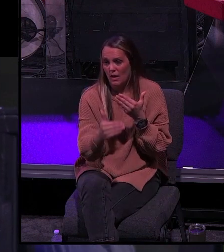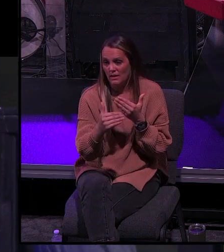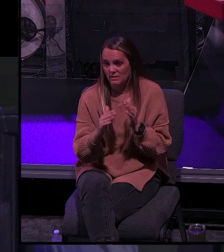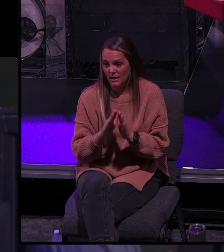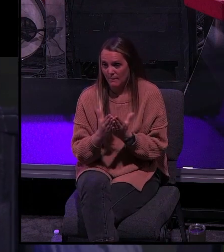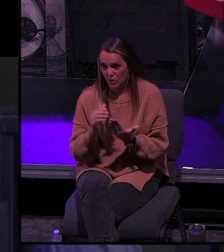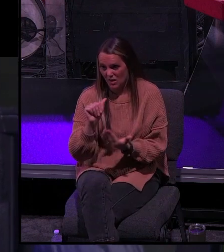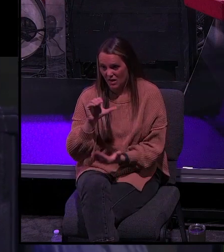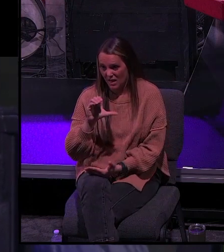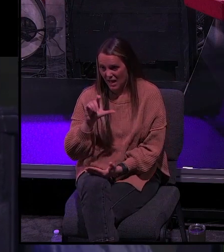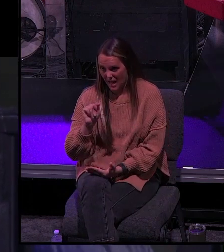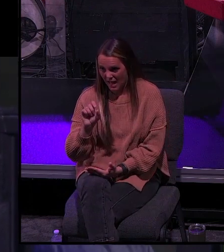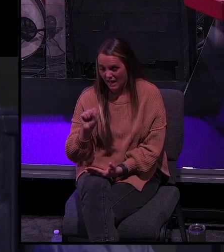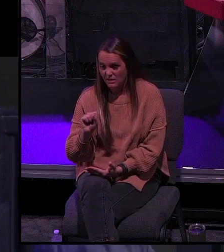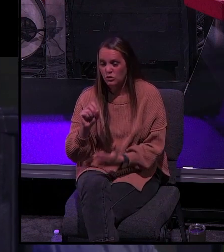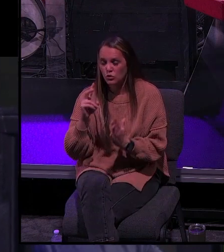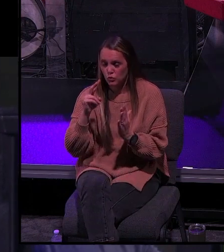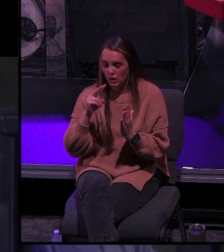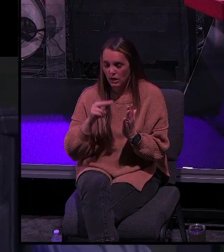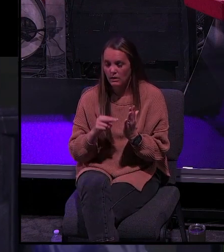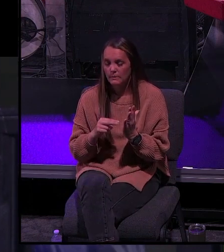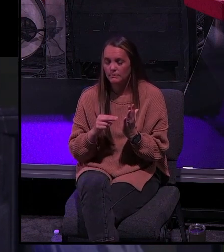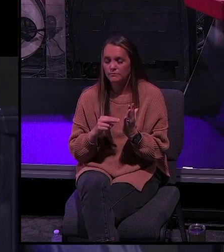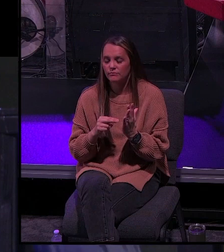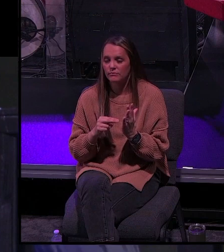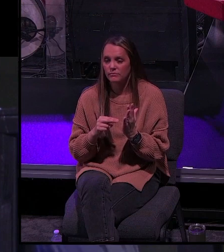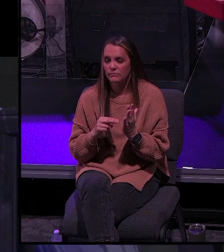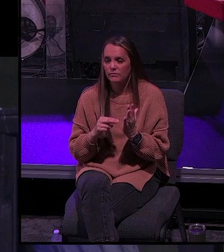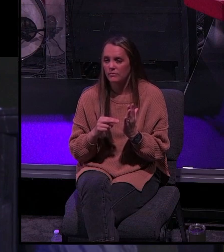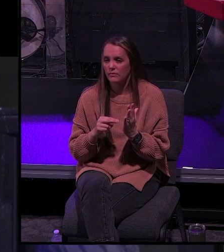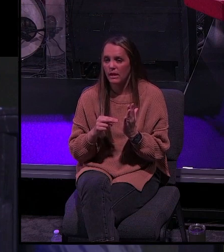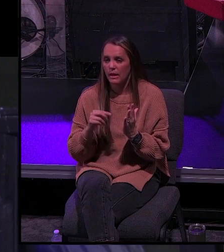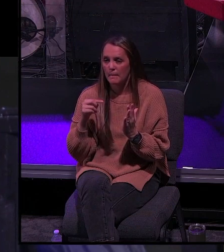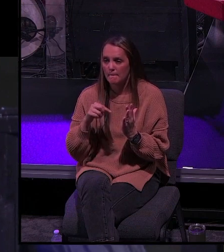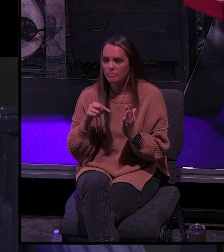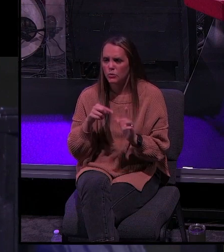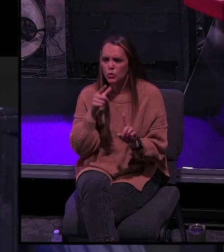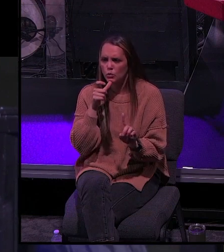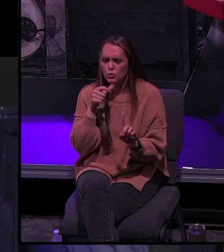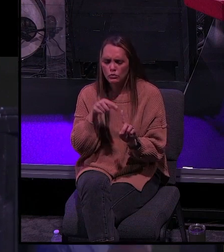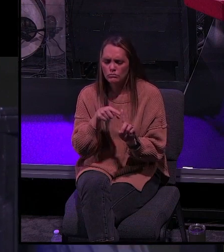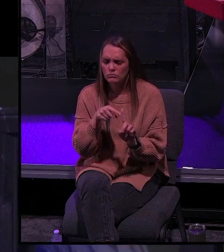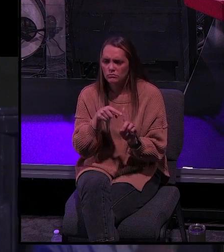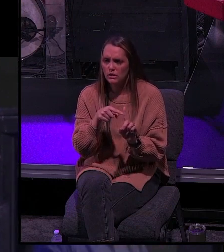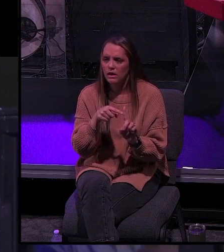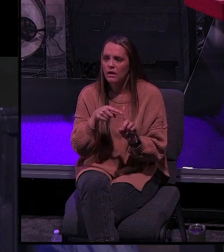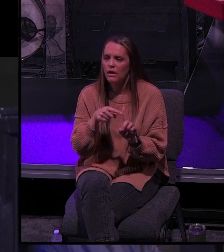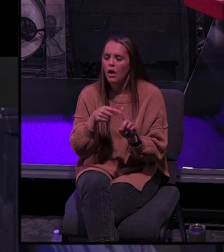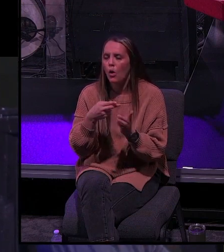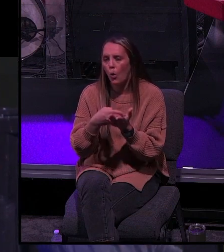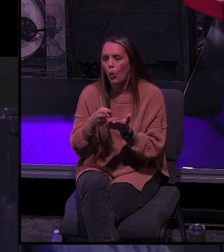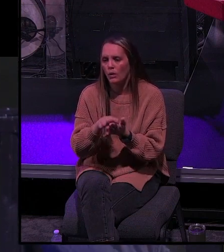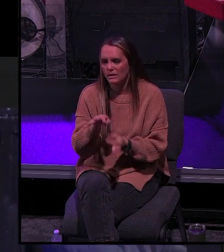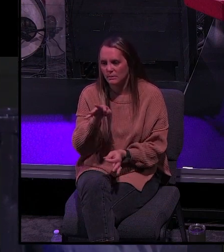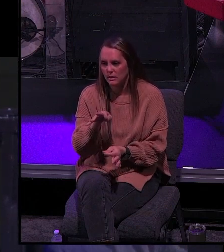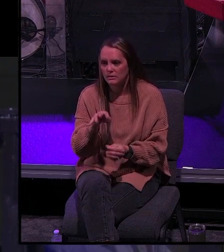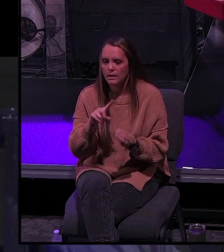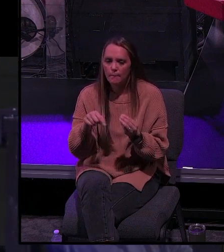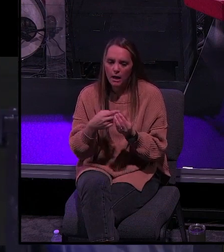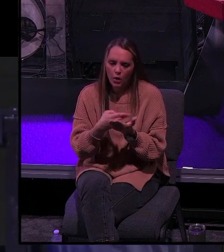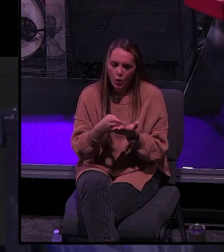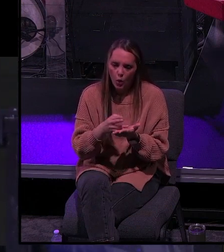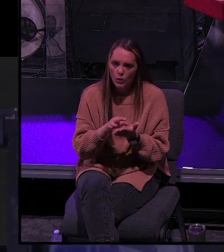the book of Acts, the entire rest of that entire book of the Bible, really the main character is the Holy Spirit. It's just about how the Holy Spirit just